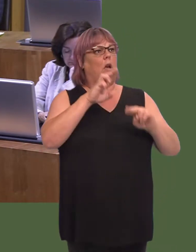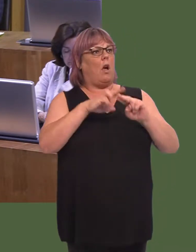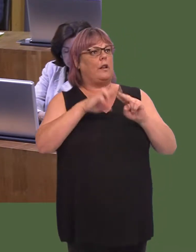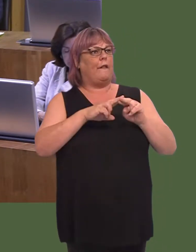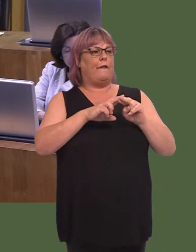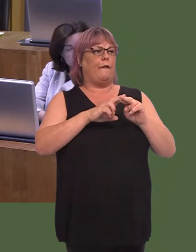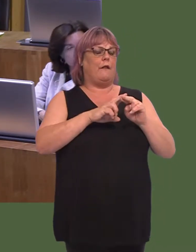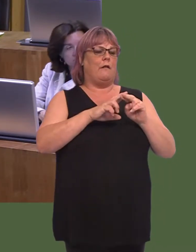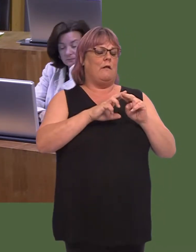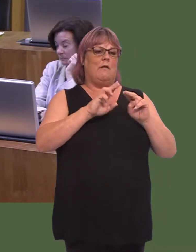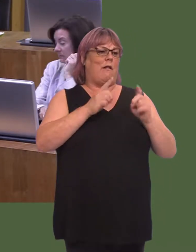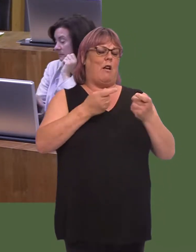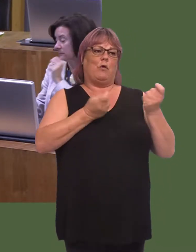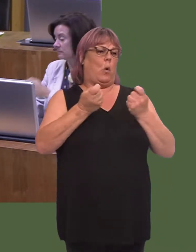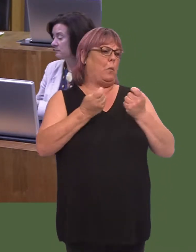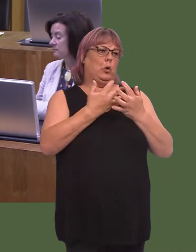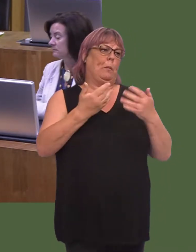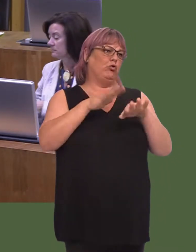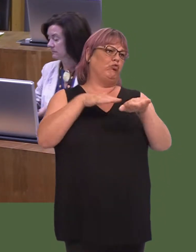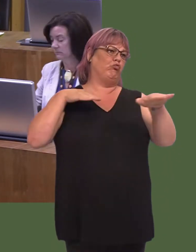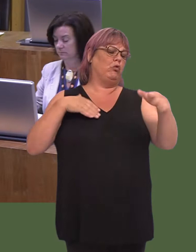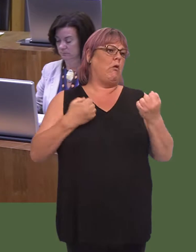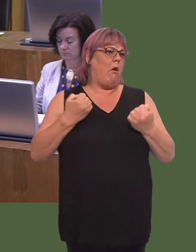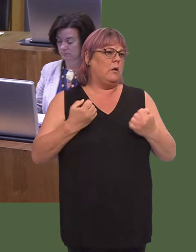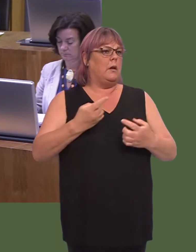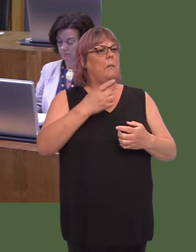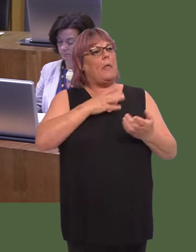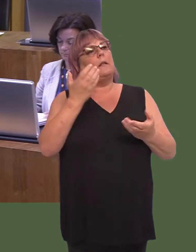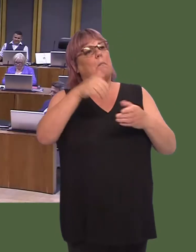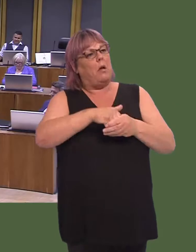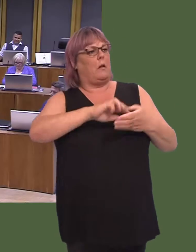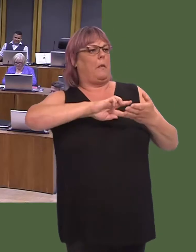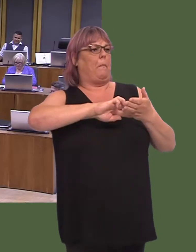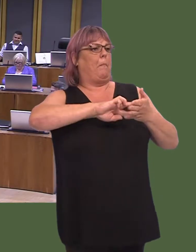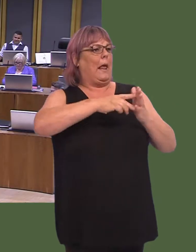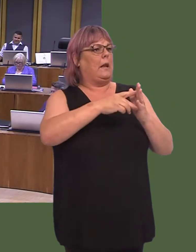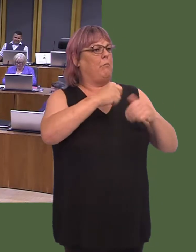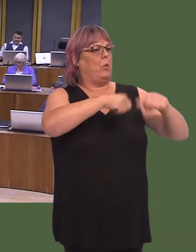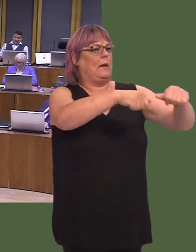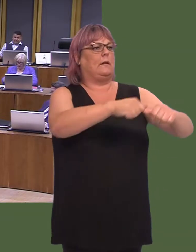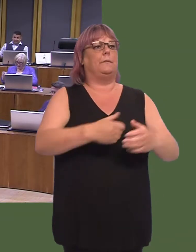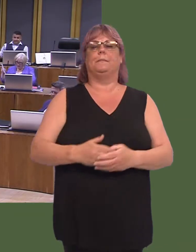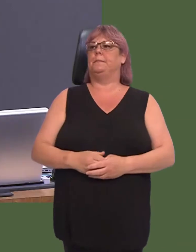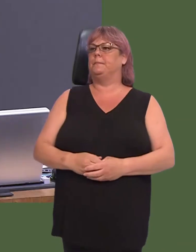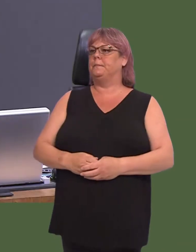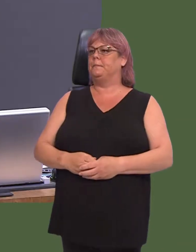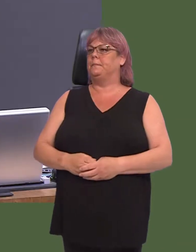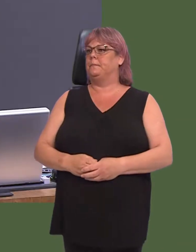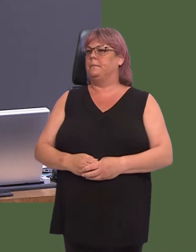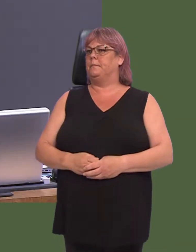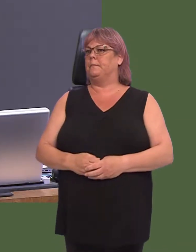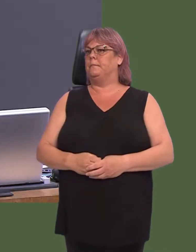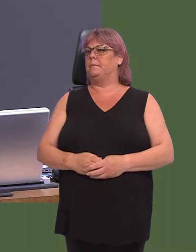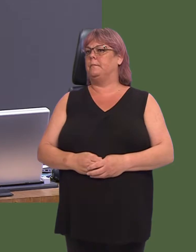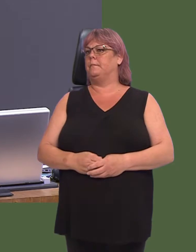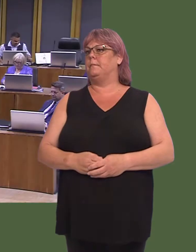Cardiff forever and a day to take the traffic. But these are matters that have to be addressed in the course of the planning process. Andrew Artie Davis.